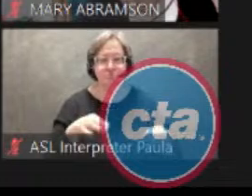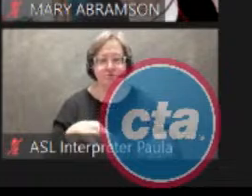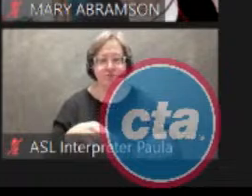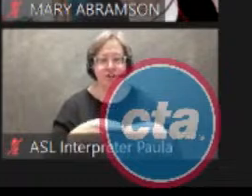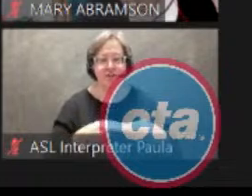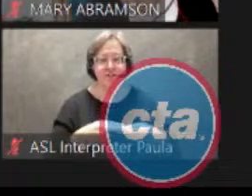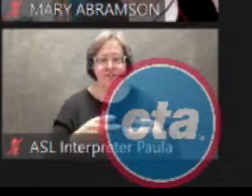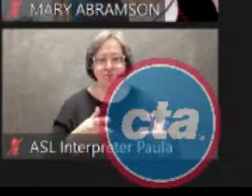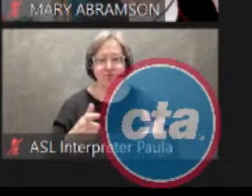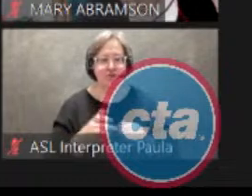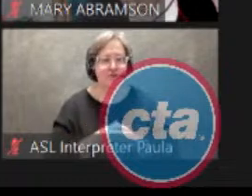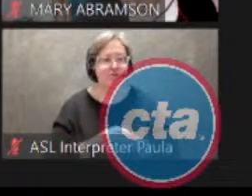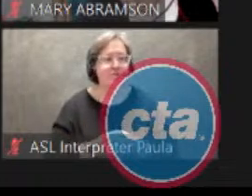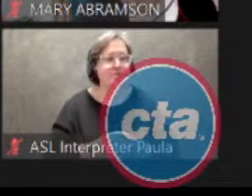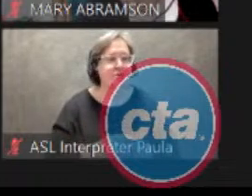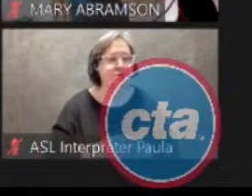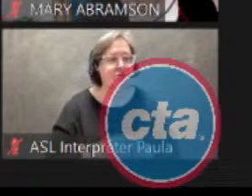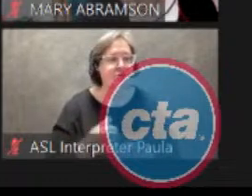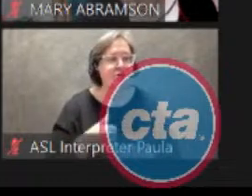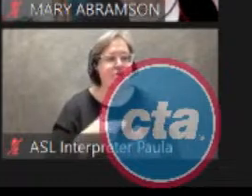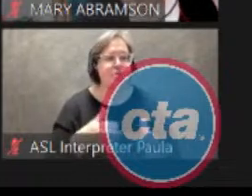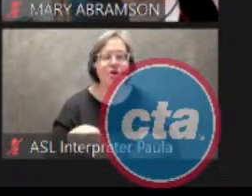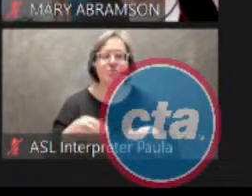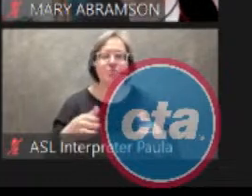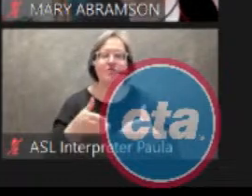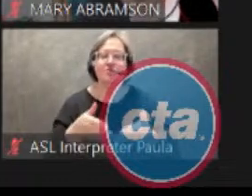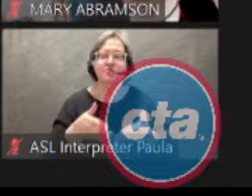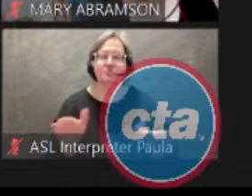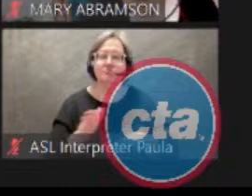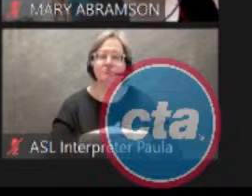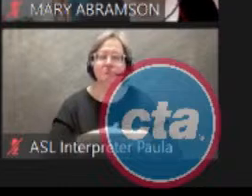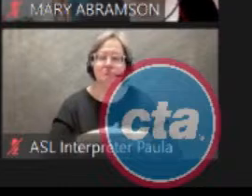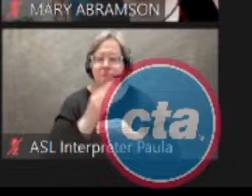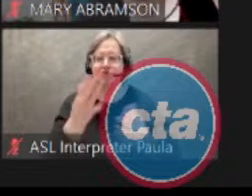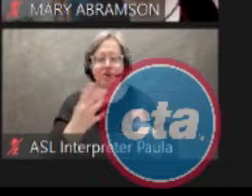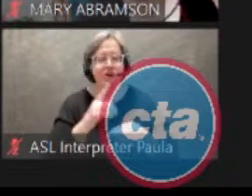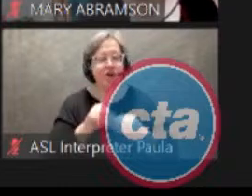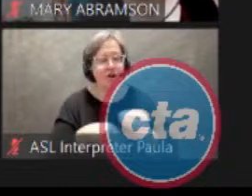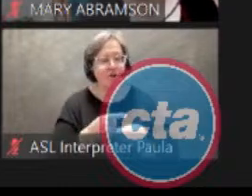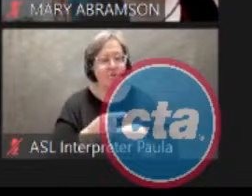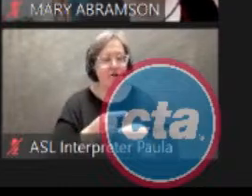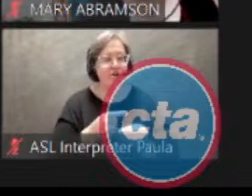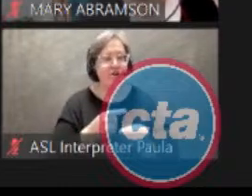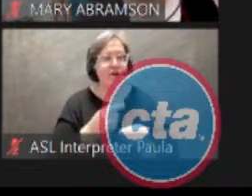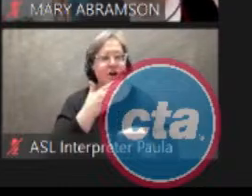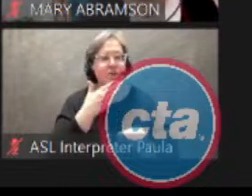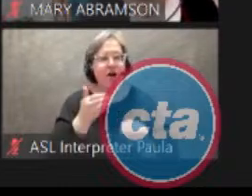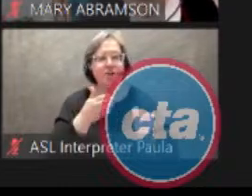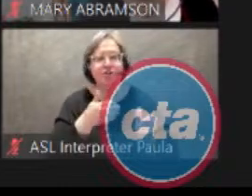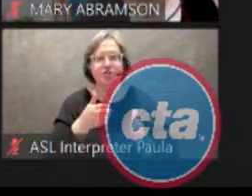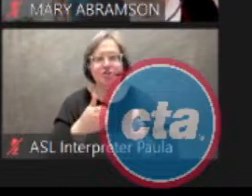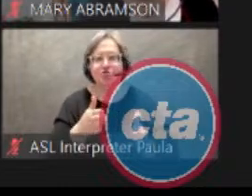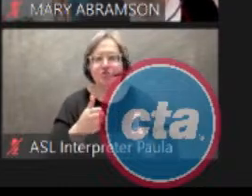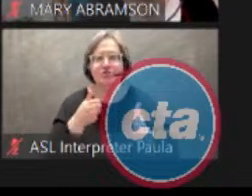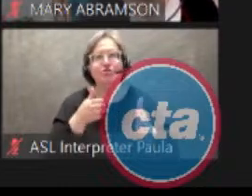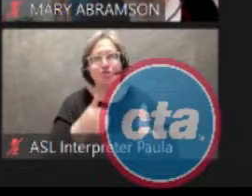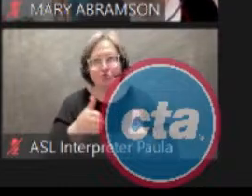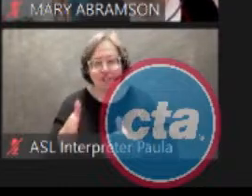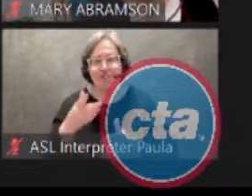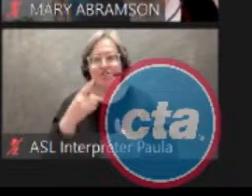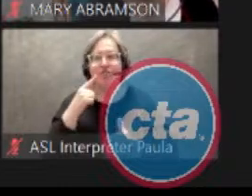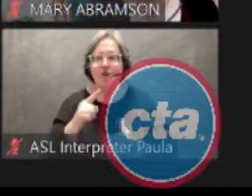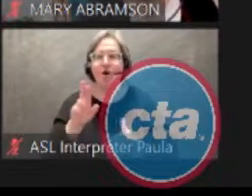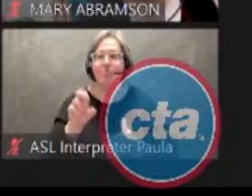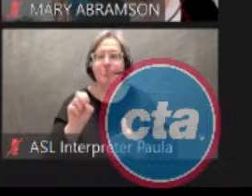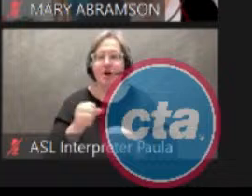slide pretty quickly, this deck. We wanted to provide a quick overview of the Better Streets for Bus framework. The Better Streets for Bus